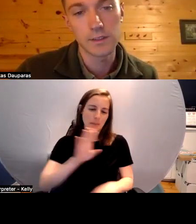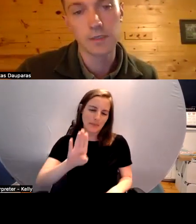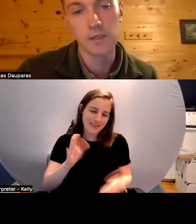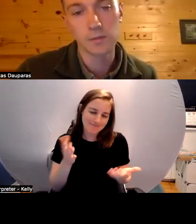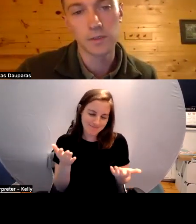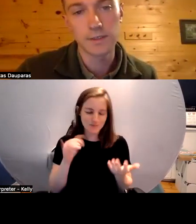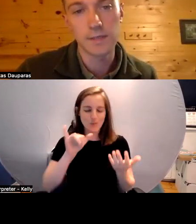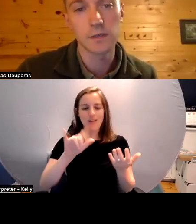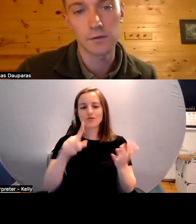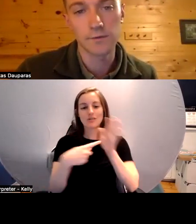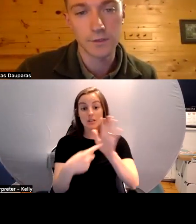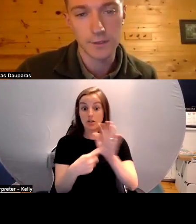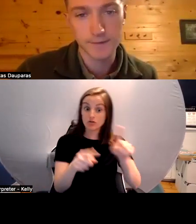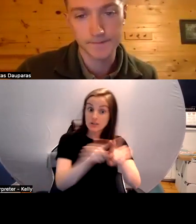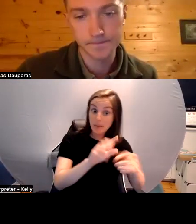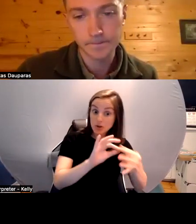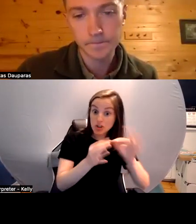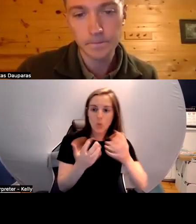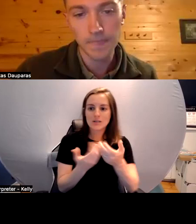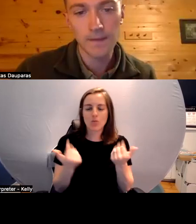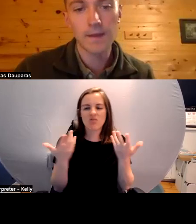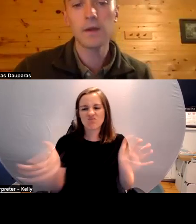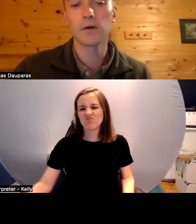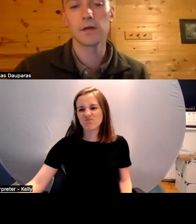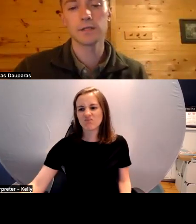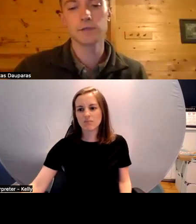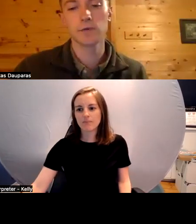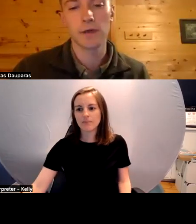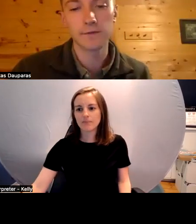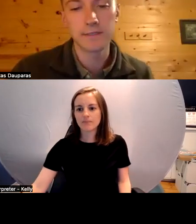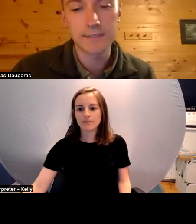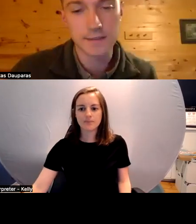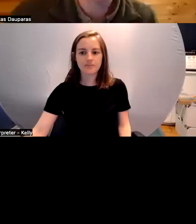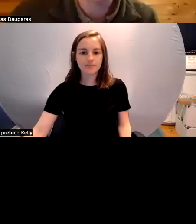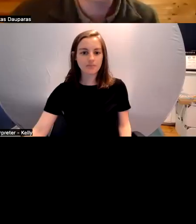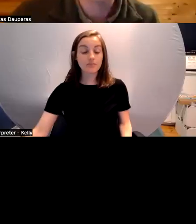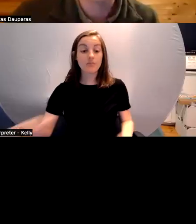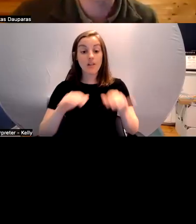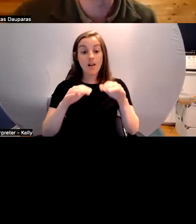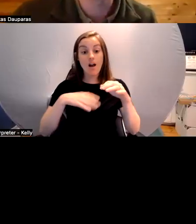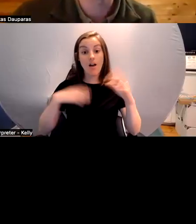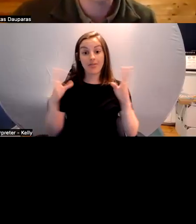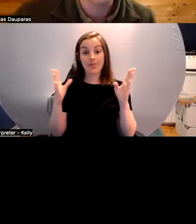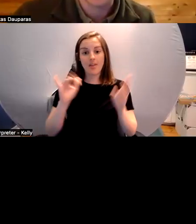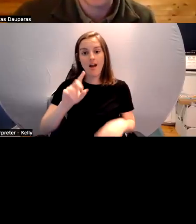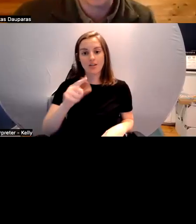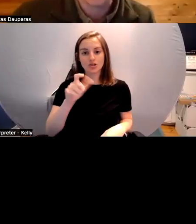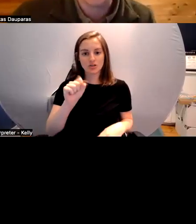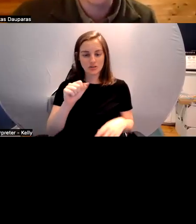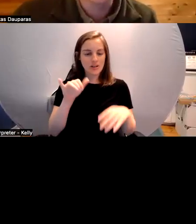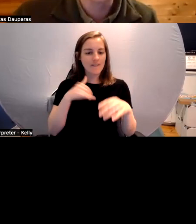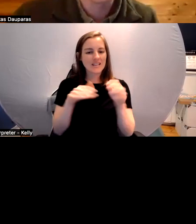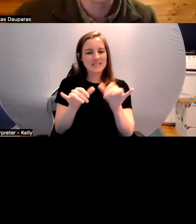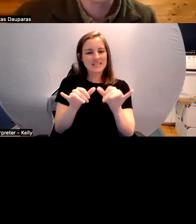it's just an indication whether it's the same chain or different chains. And then on the edges, we also have the distances. So we have these radial basis functions, I'm not sure what they